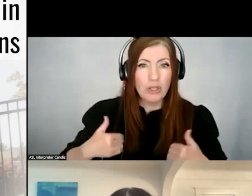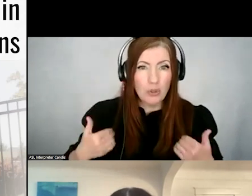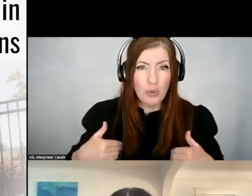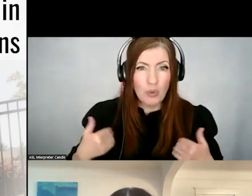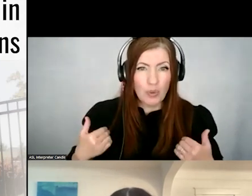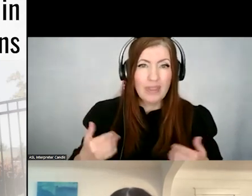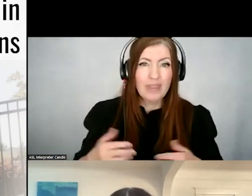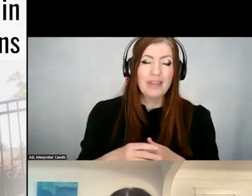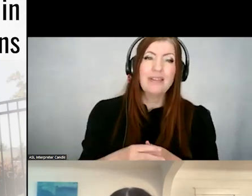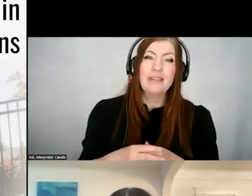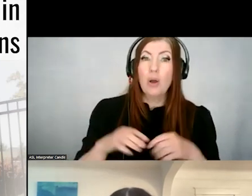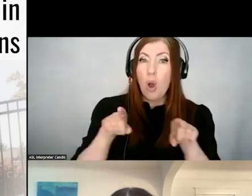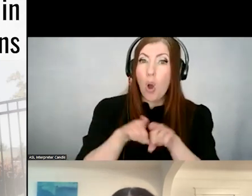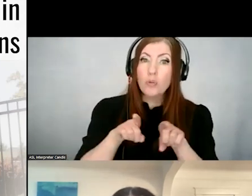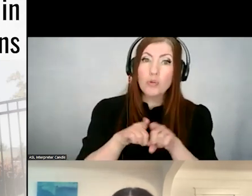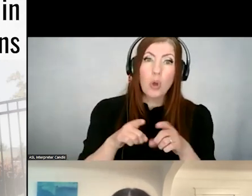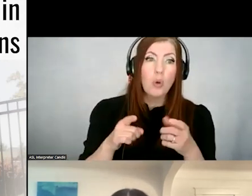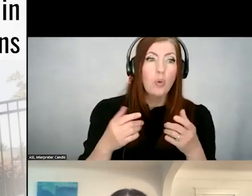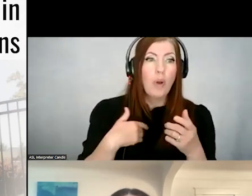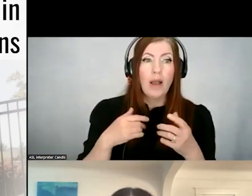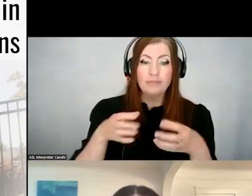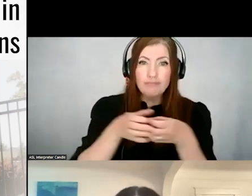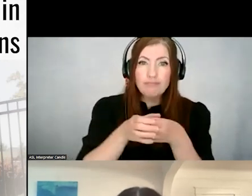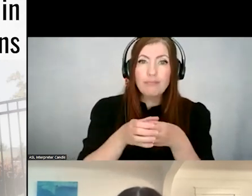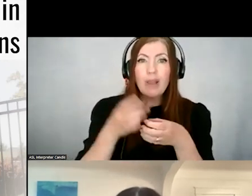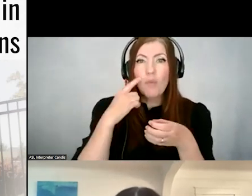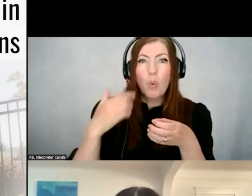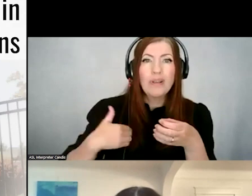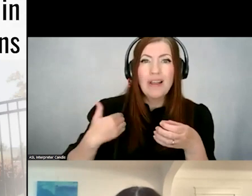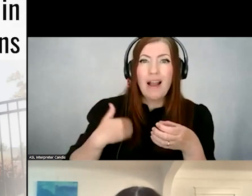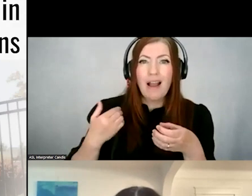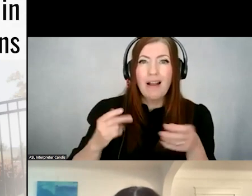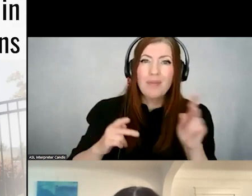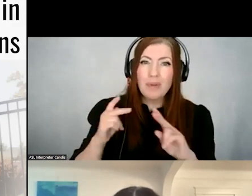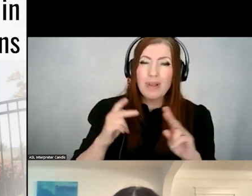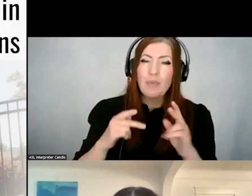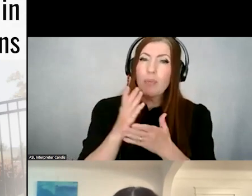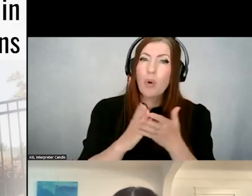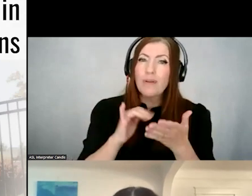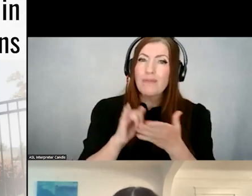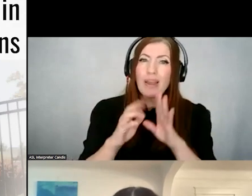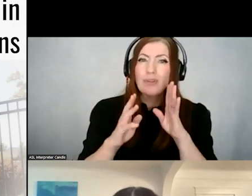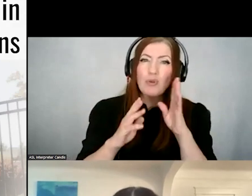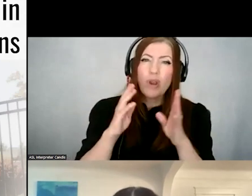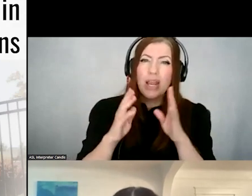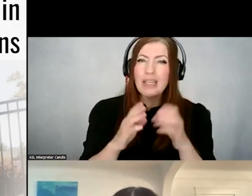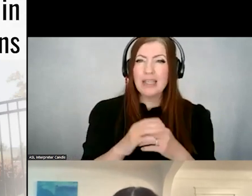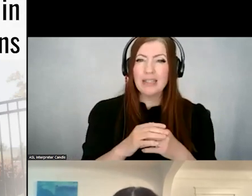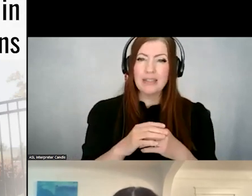and also have a conference for young people. I think part of that is having those creativity